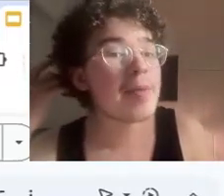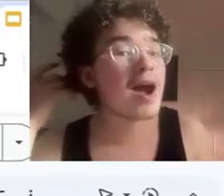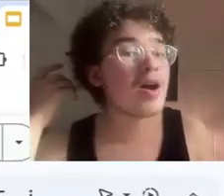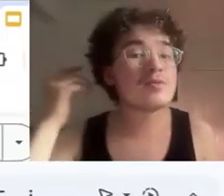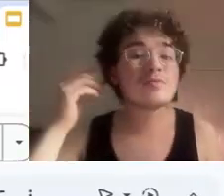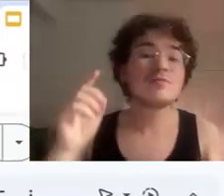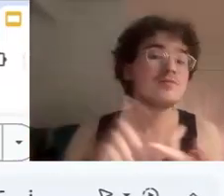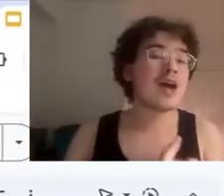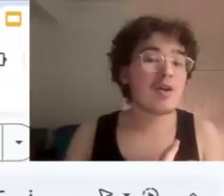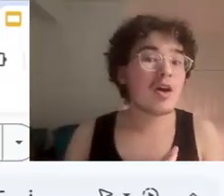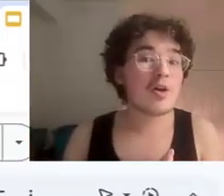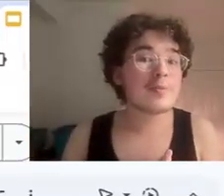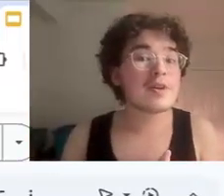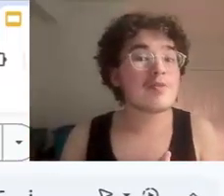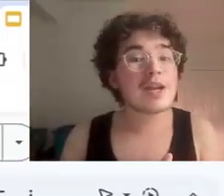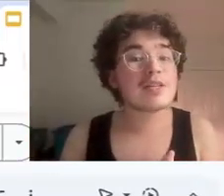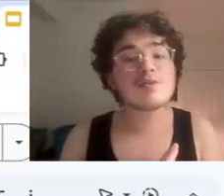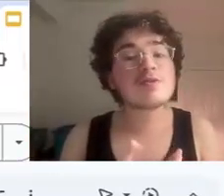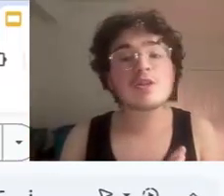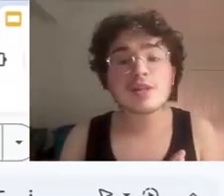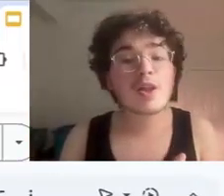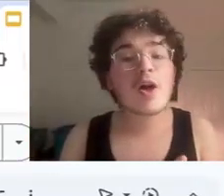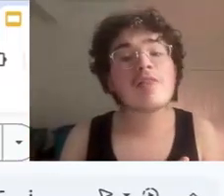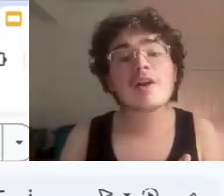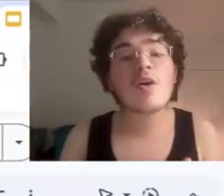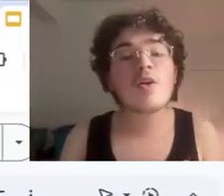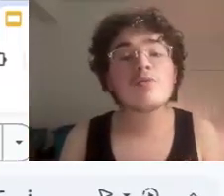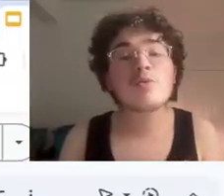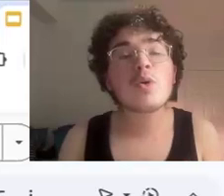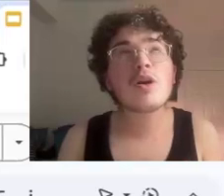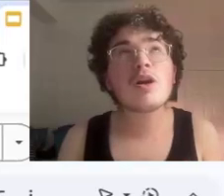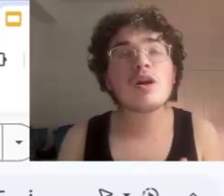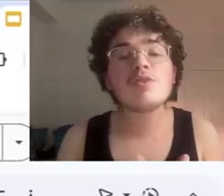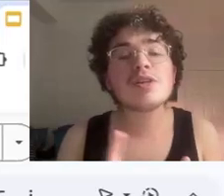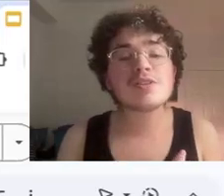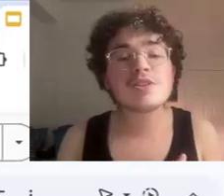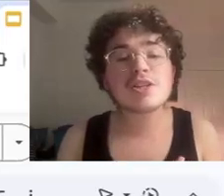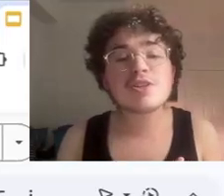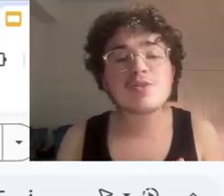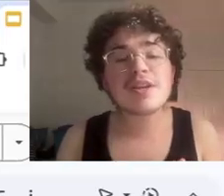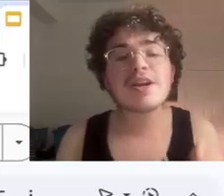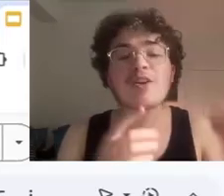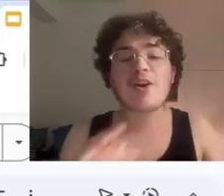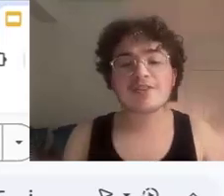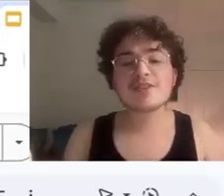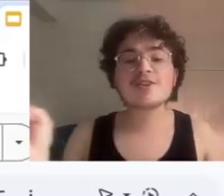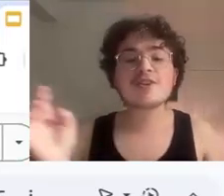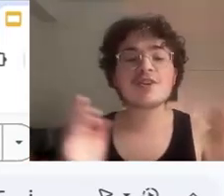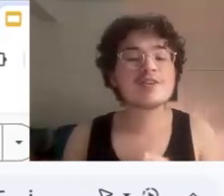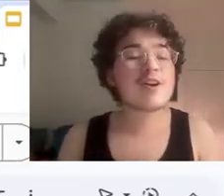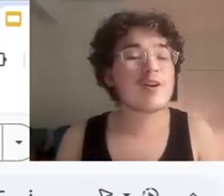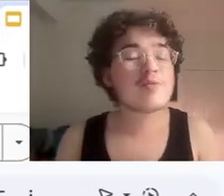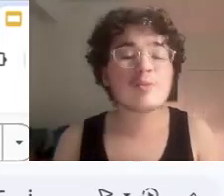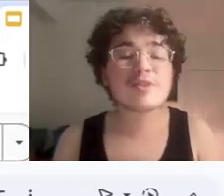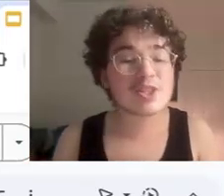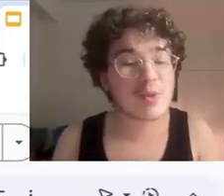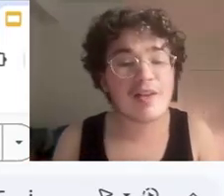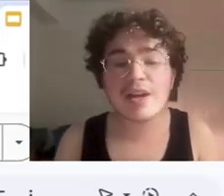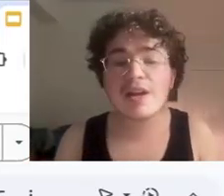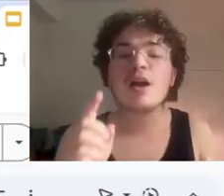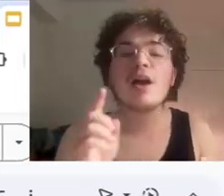legal reasoning is a conceptual through line that merits further exploration, and that I will discuss